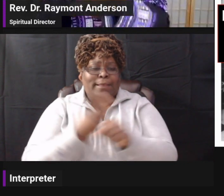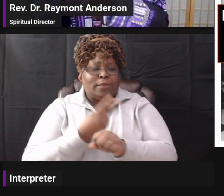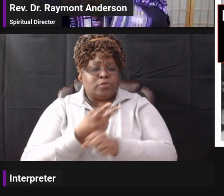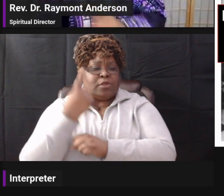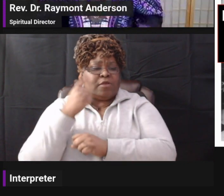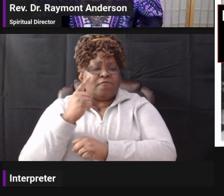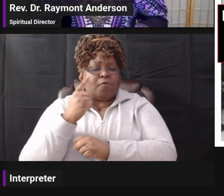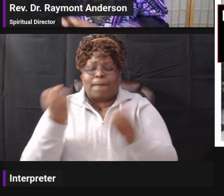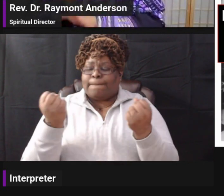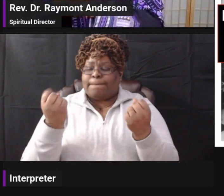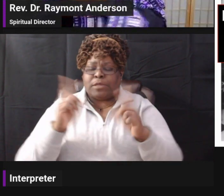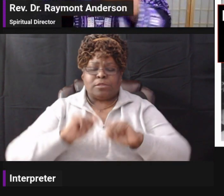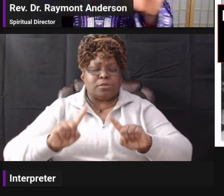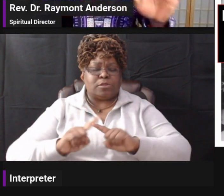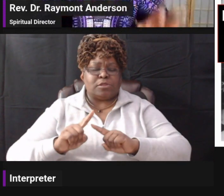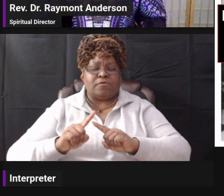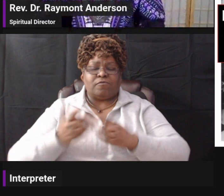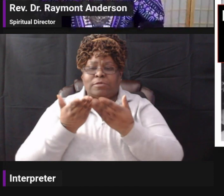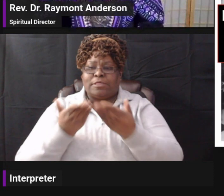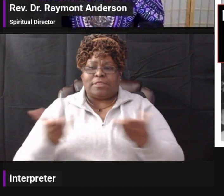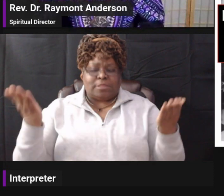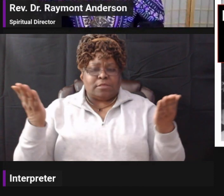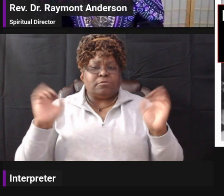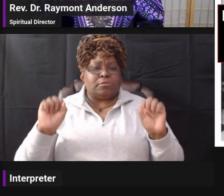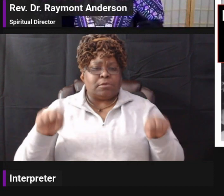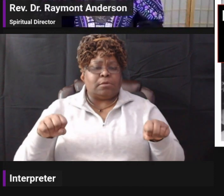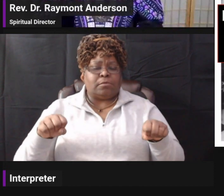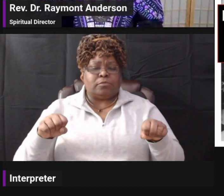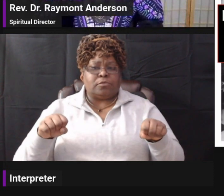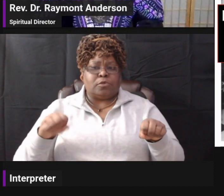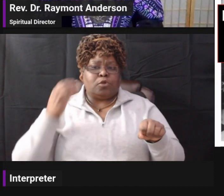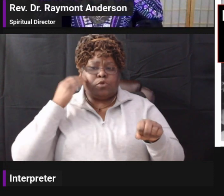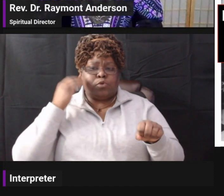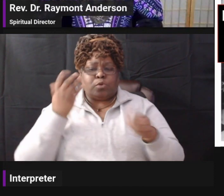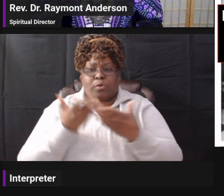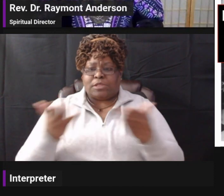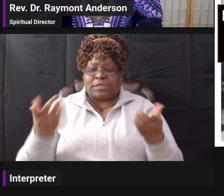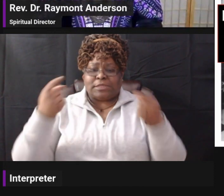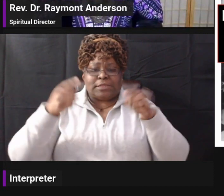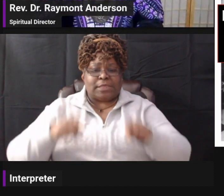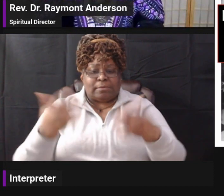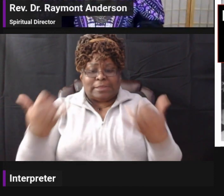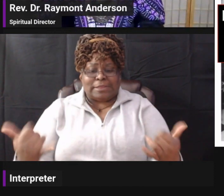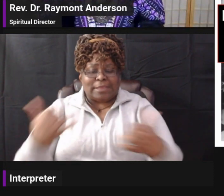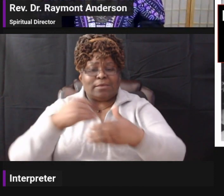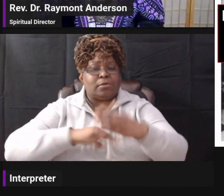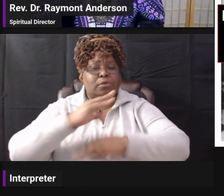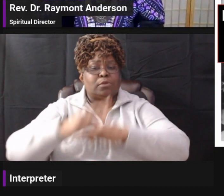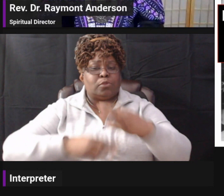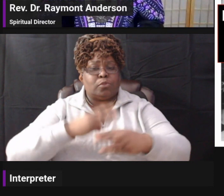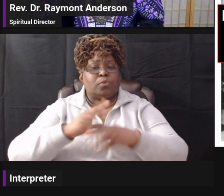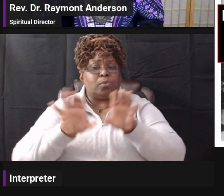And we could use this for a variety of things, including things that are going on in our